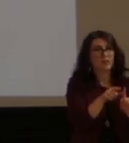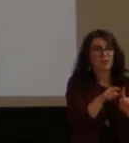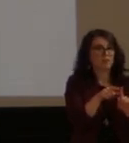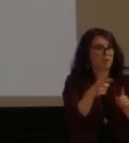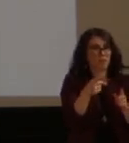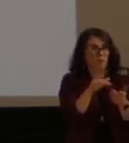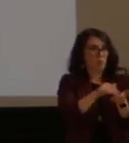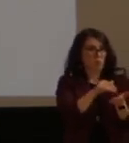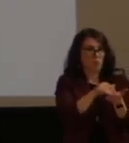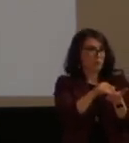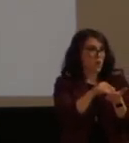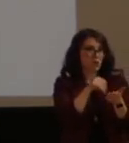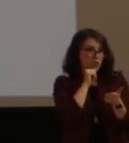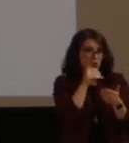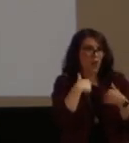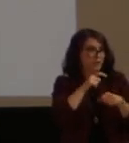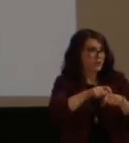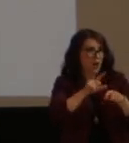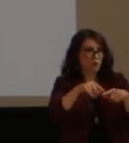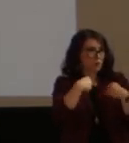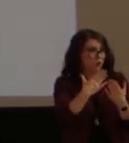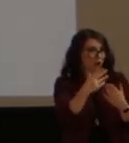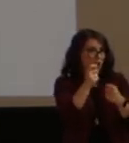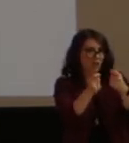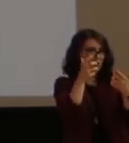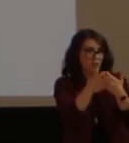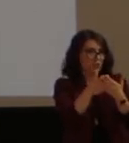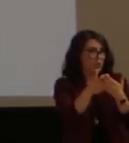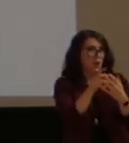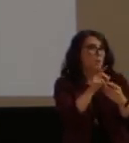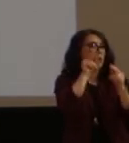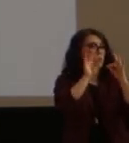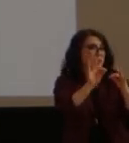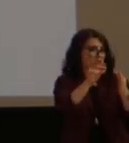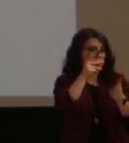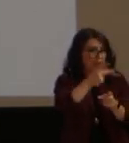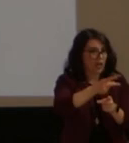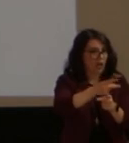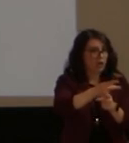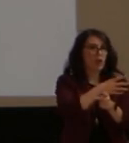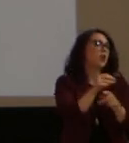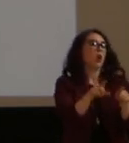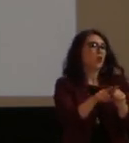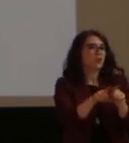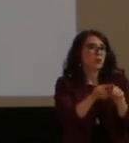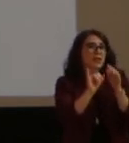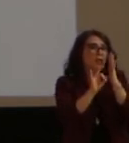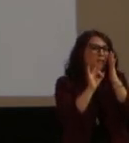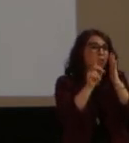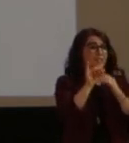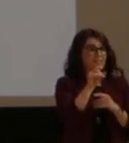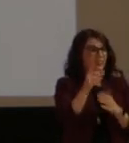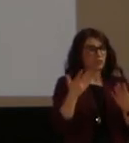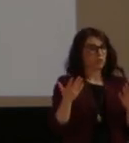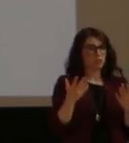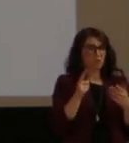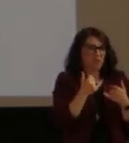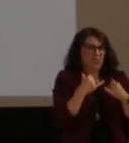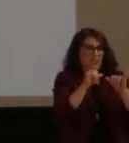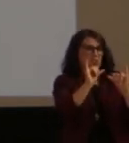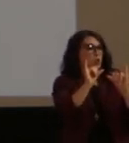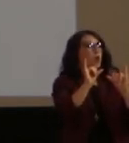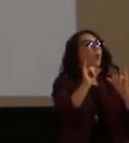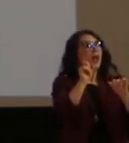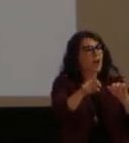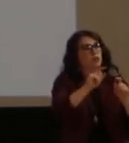provide precision care, and even if they did, research is fractioned to the point where the community cannot, without a paradigm